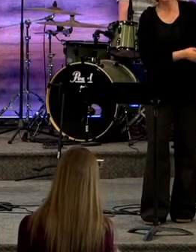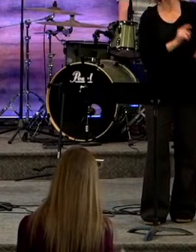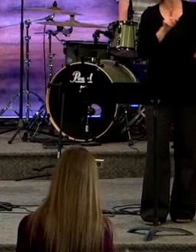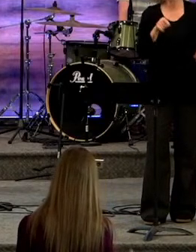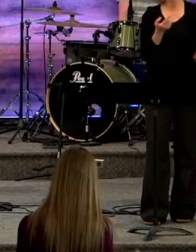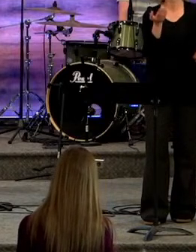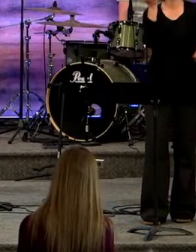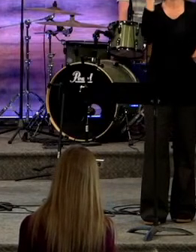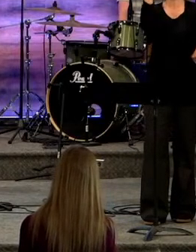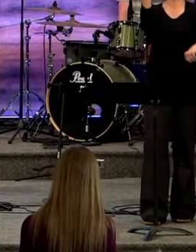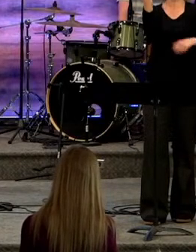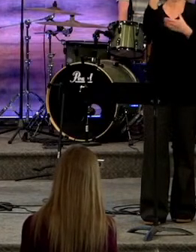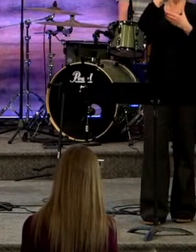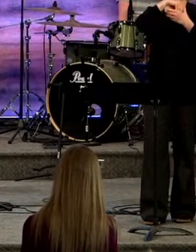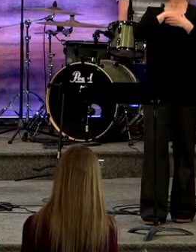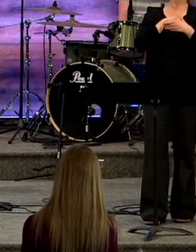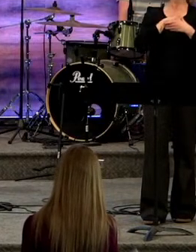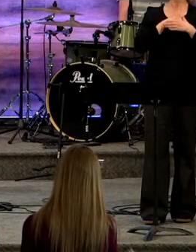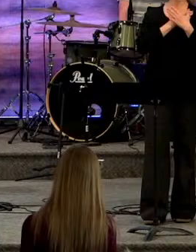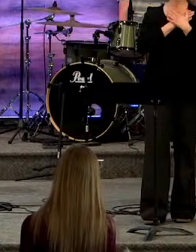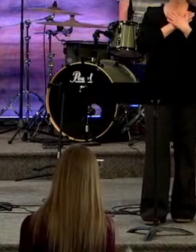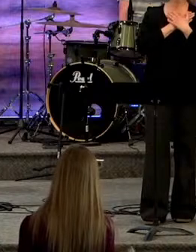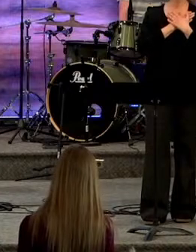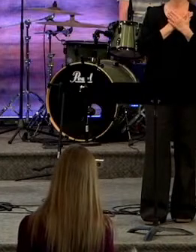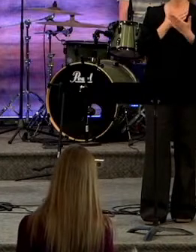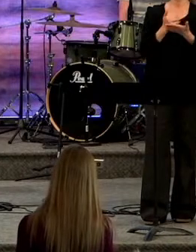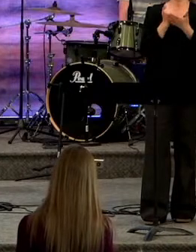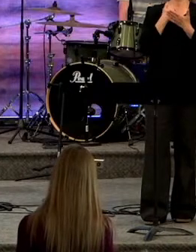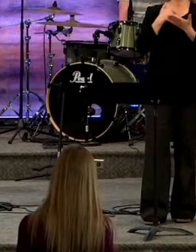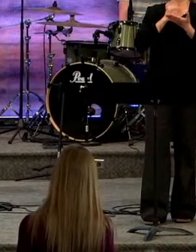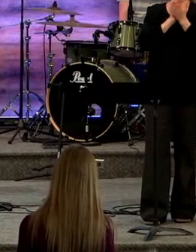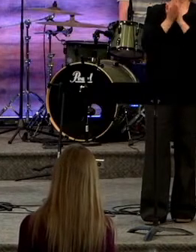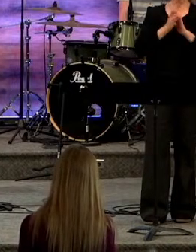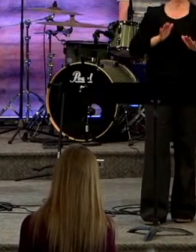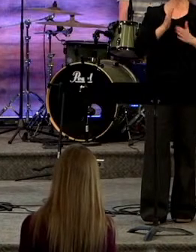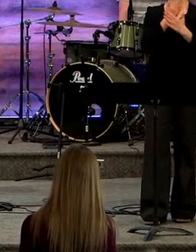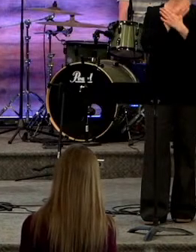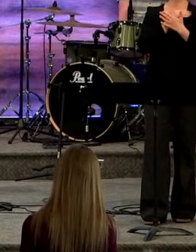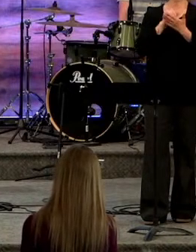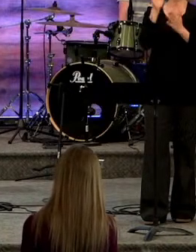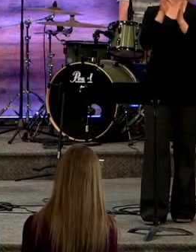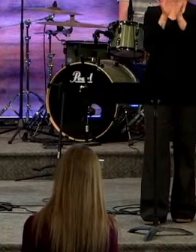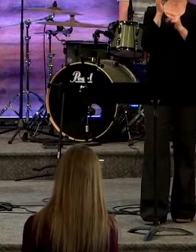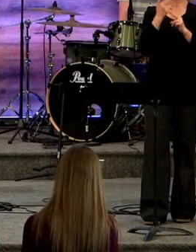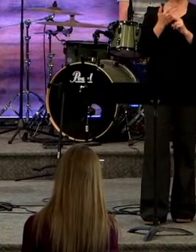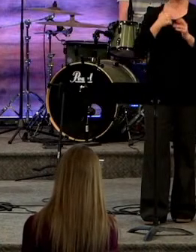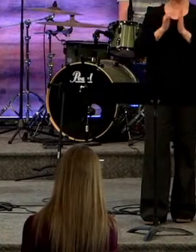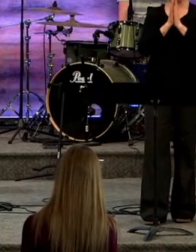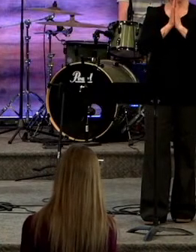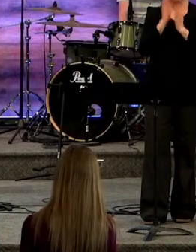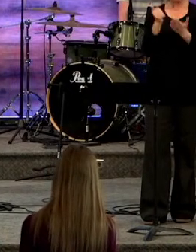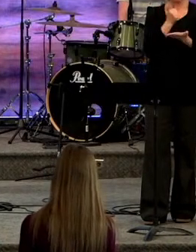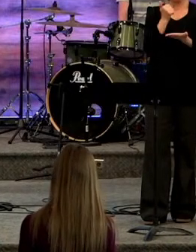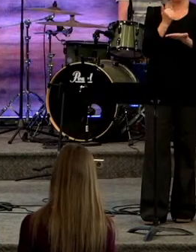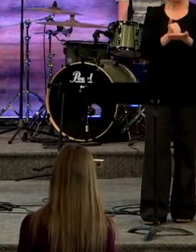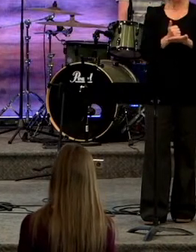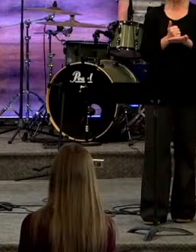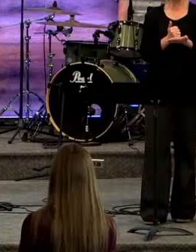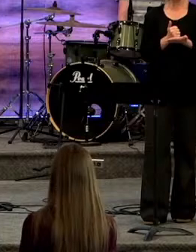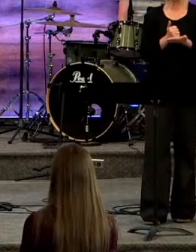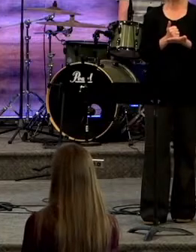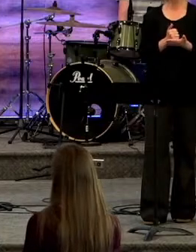today? Would we have peace because of all you've accomplished in this place? It's in Jesus' name we pray. Amen. You can